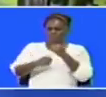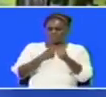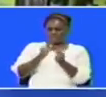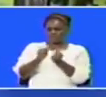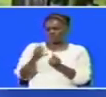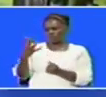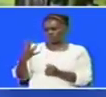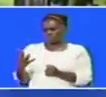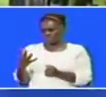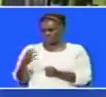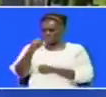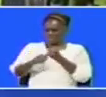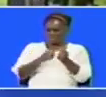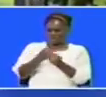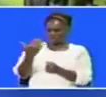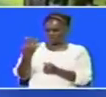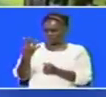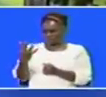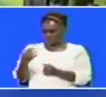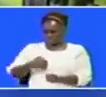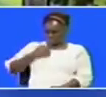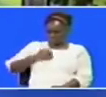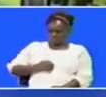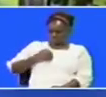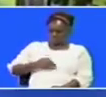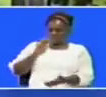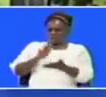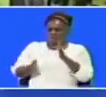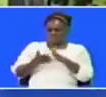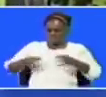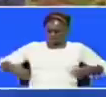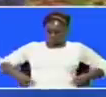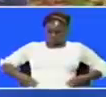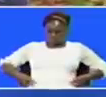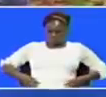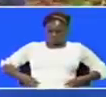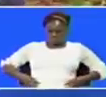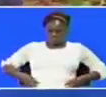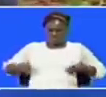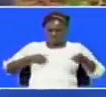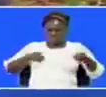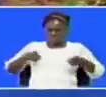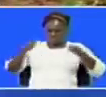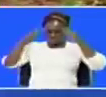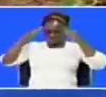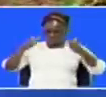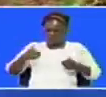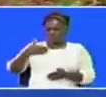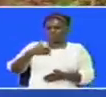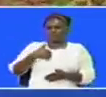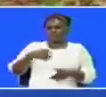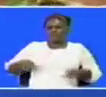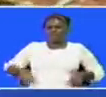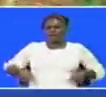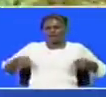of dialysis, 14 major operations and living without kidneys. Gitau's is a journey of determination, a